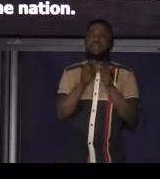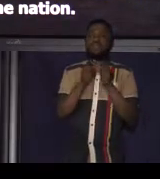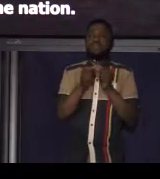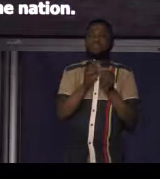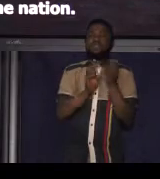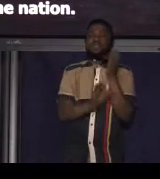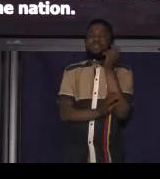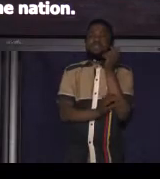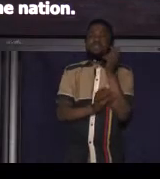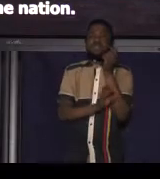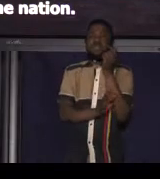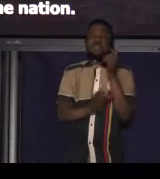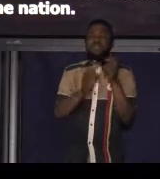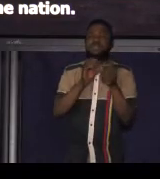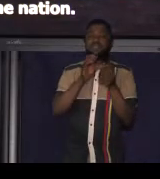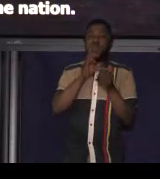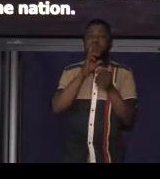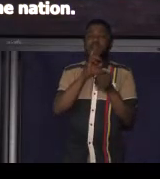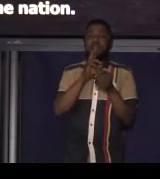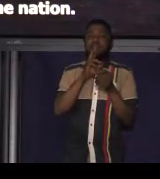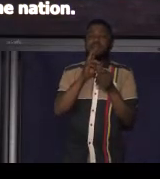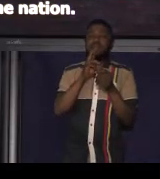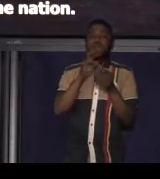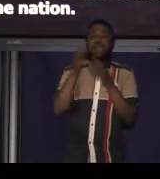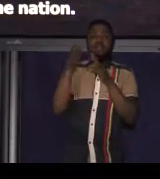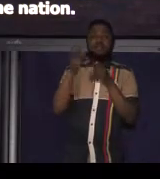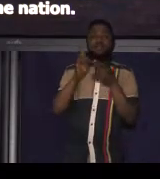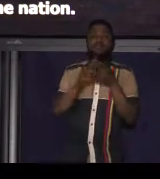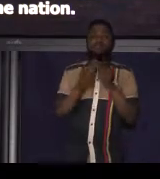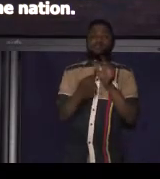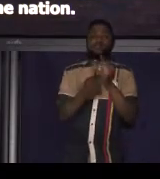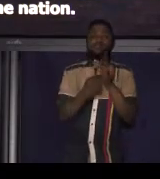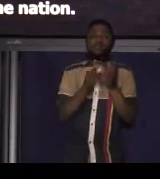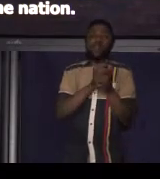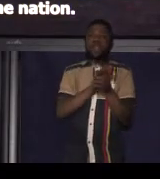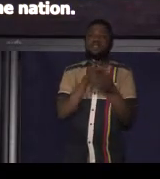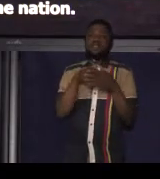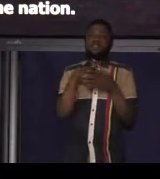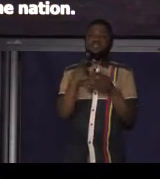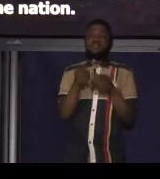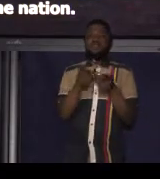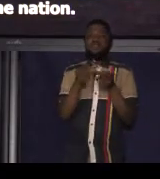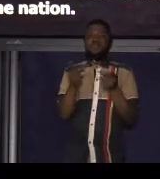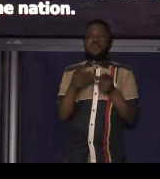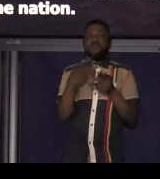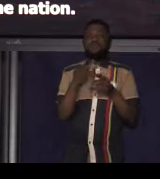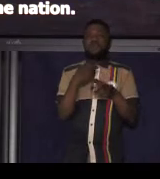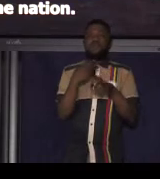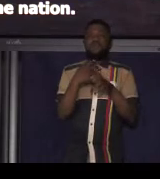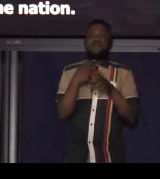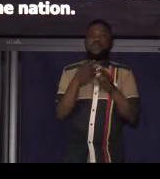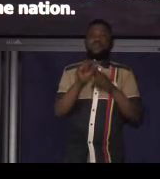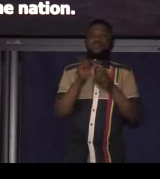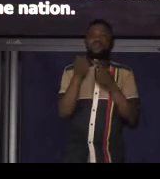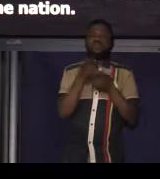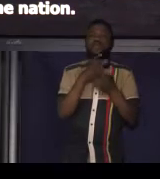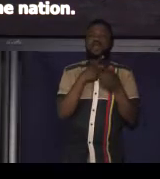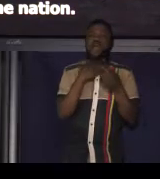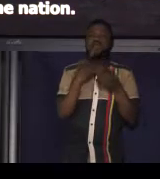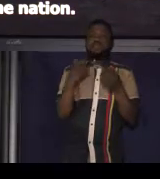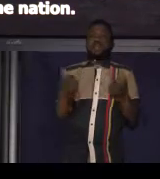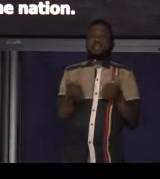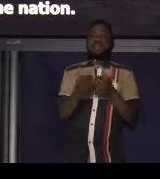sustained, citizens are expected to exhibit courage in the face of difficult situations or